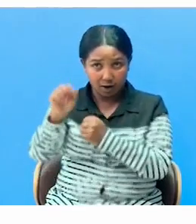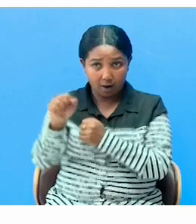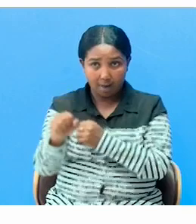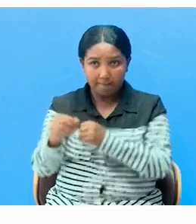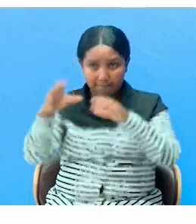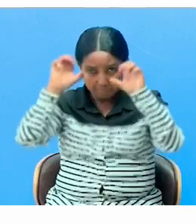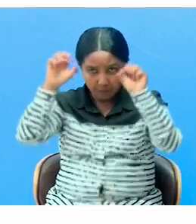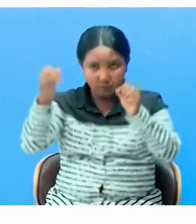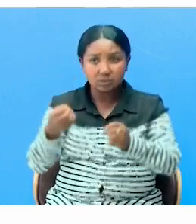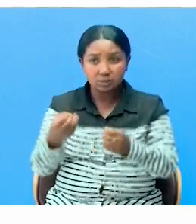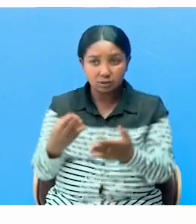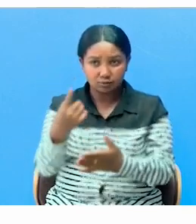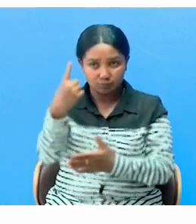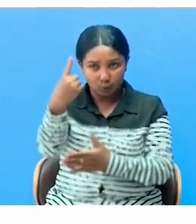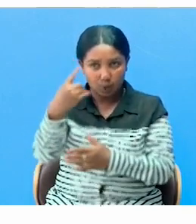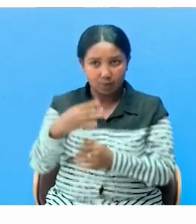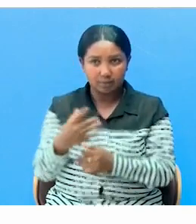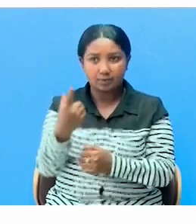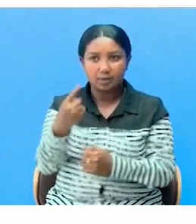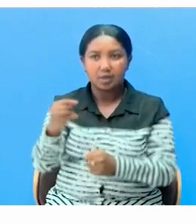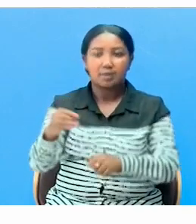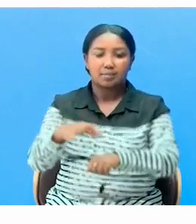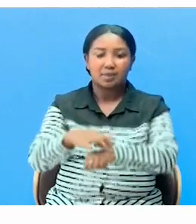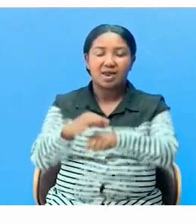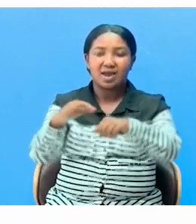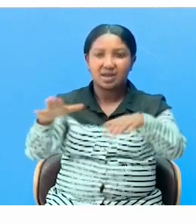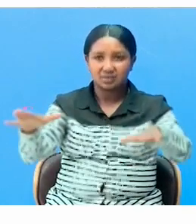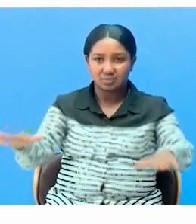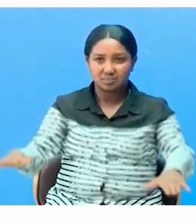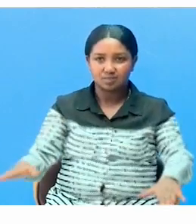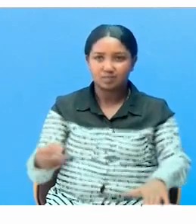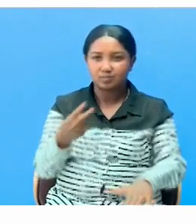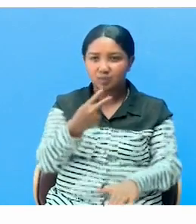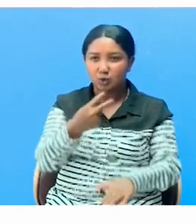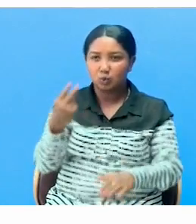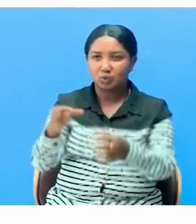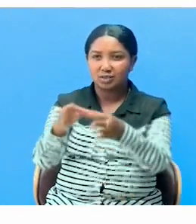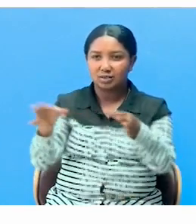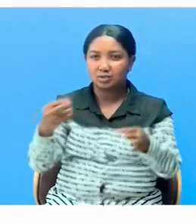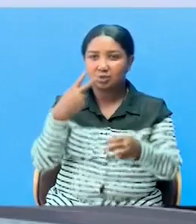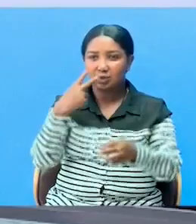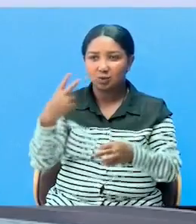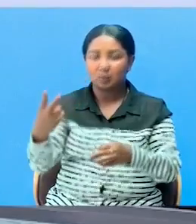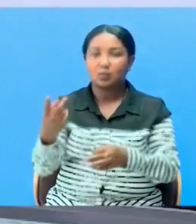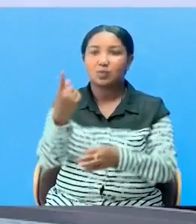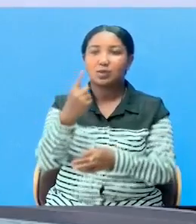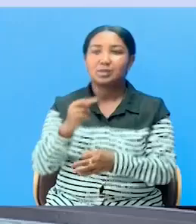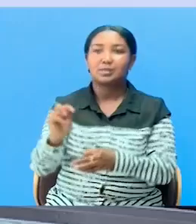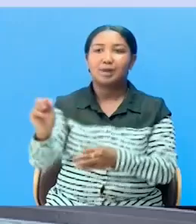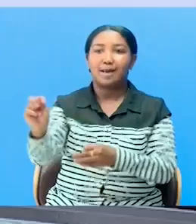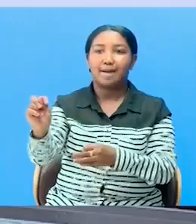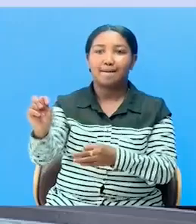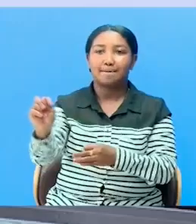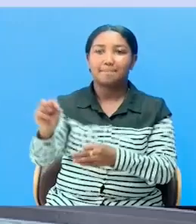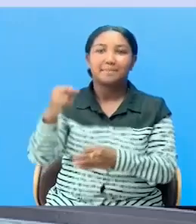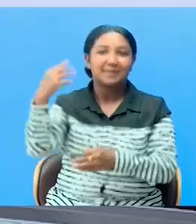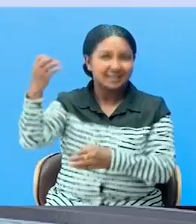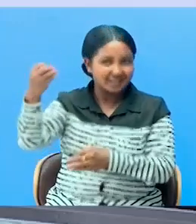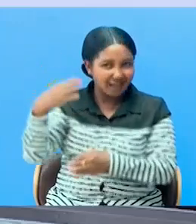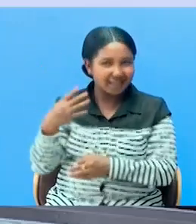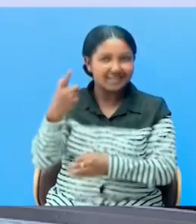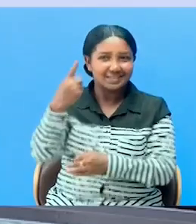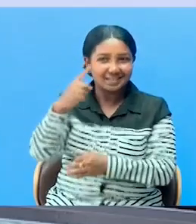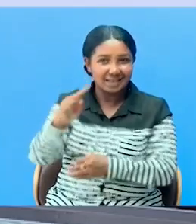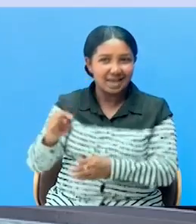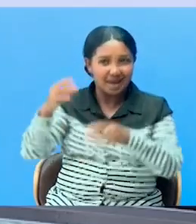maybe says the heirs. Look at this sentence. The son,